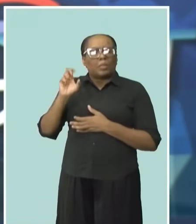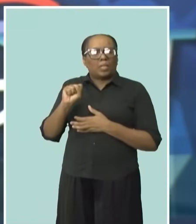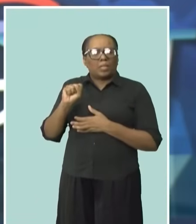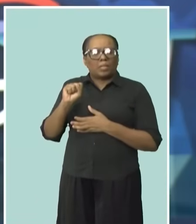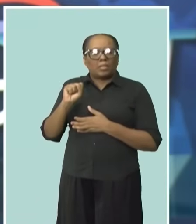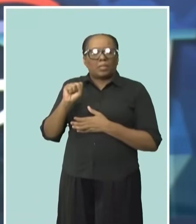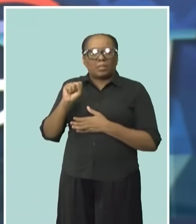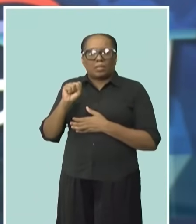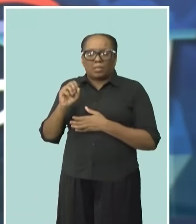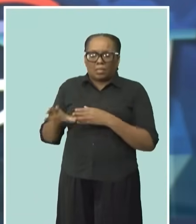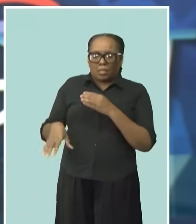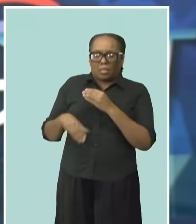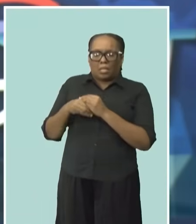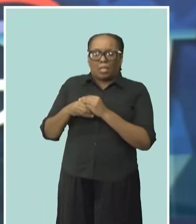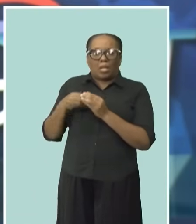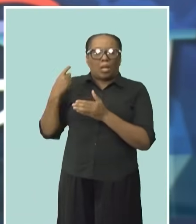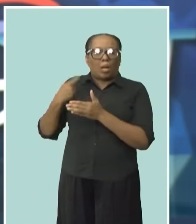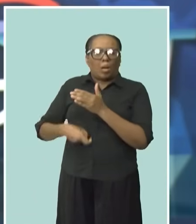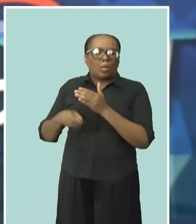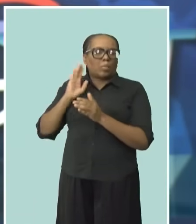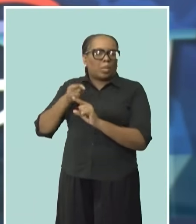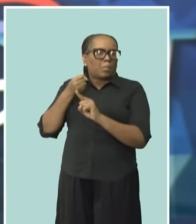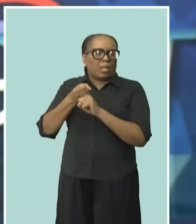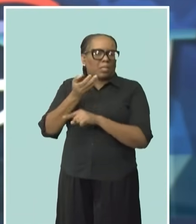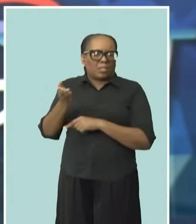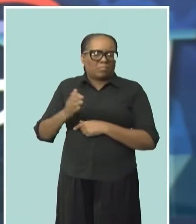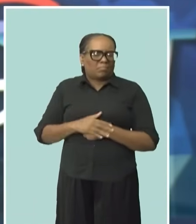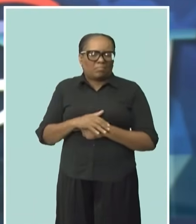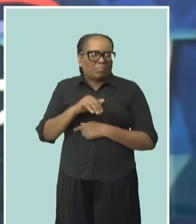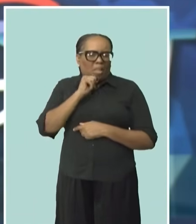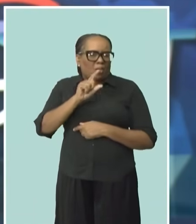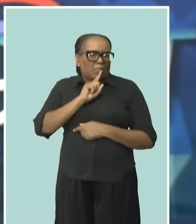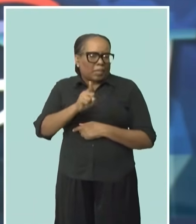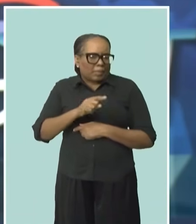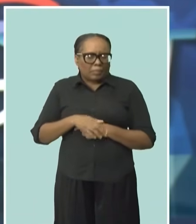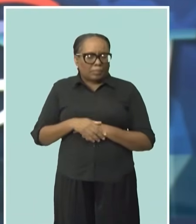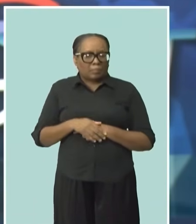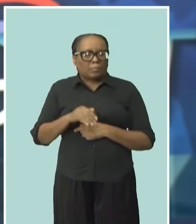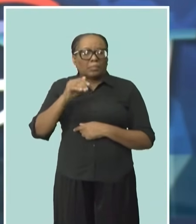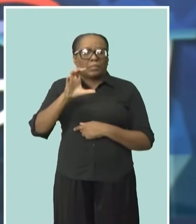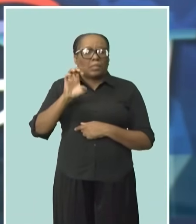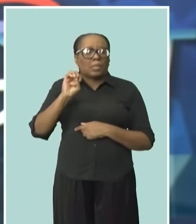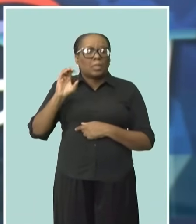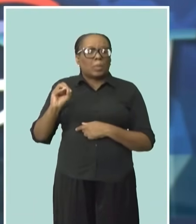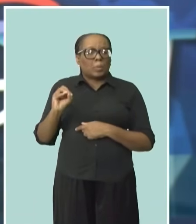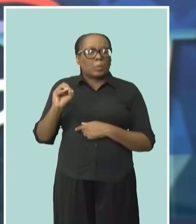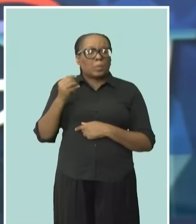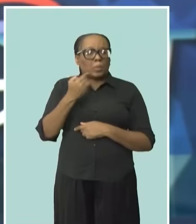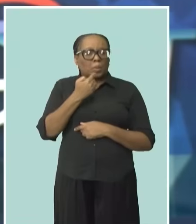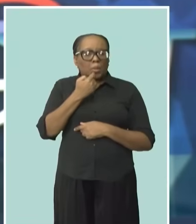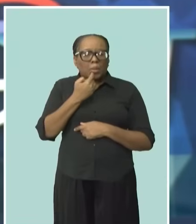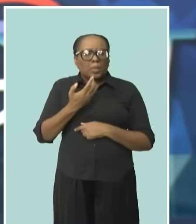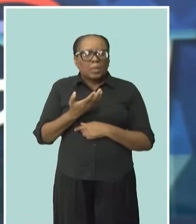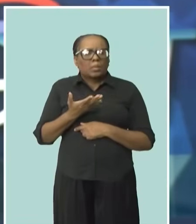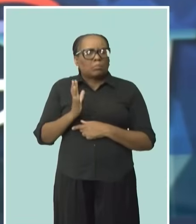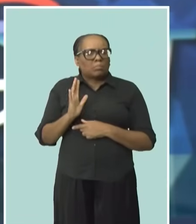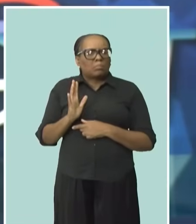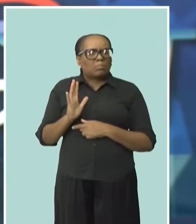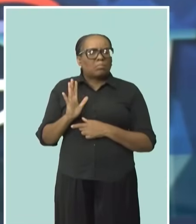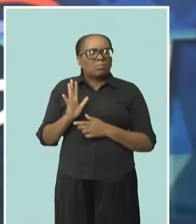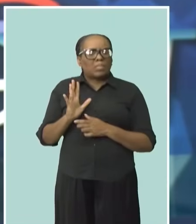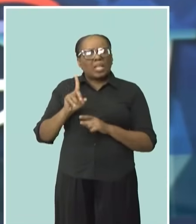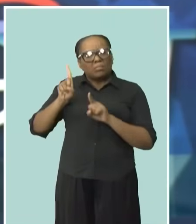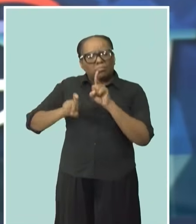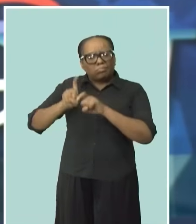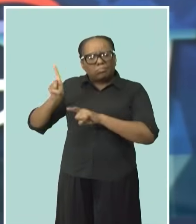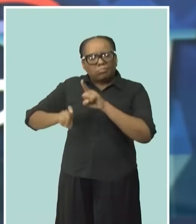tariffs imposed by the U.S. Chief Executive Officer of that association, Dr. Lynette Holder, tells the Business Report that